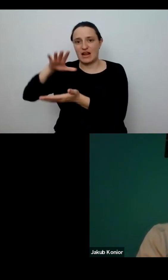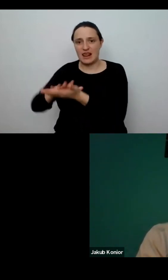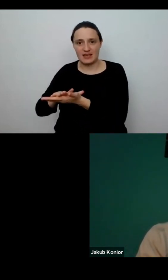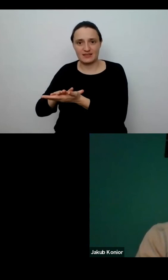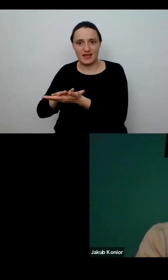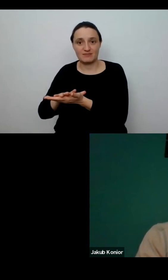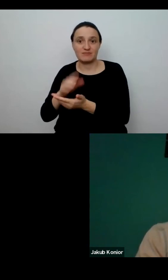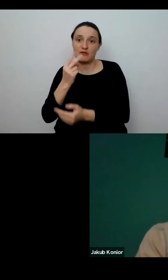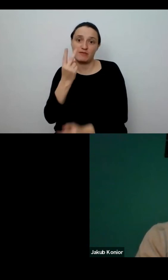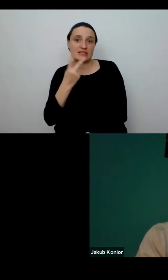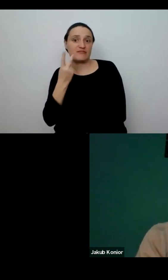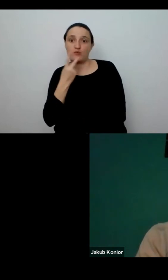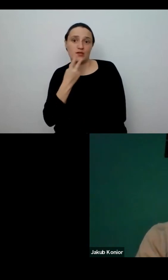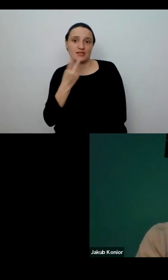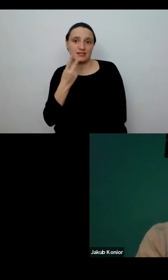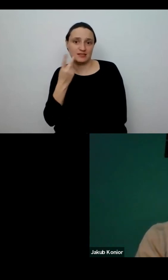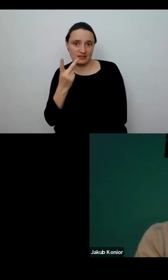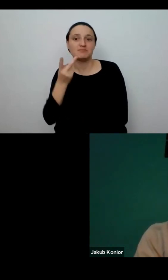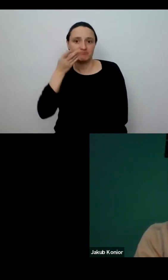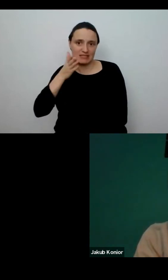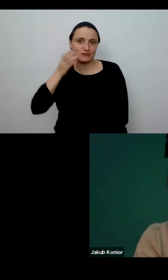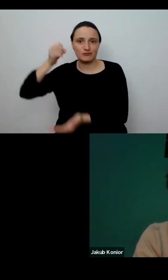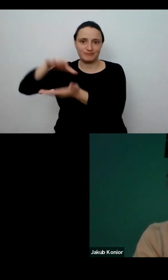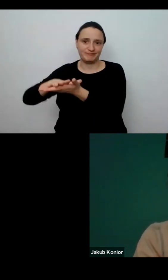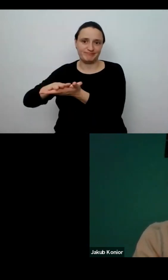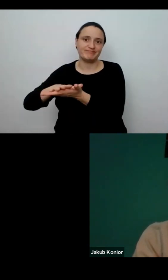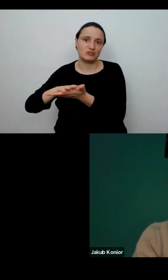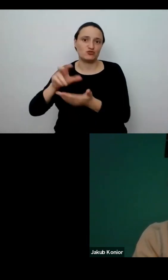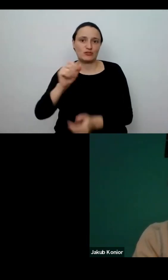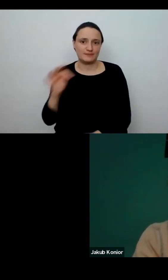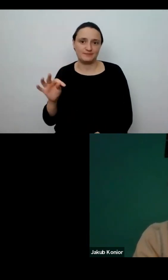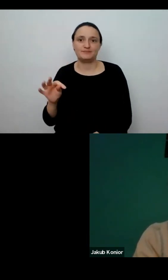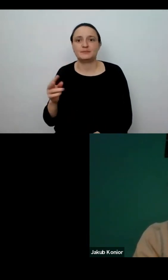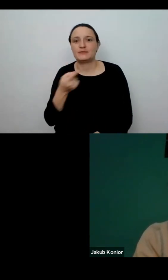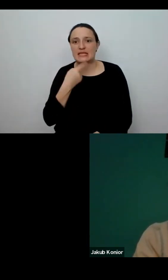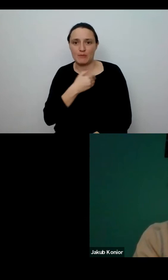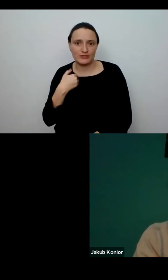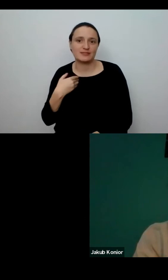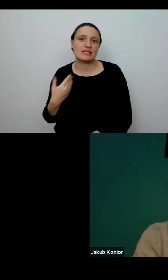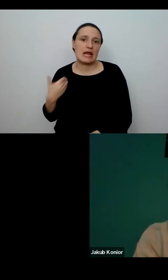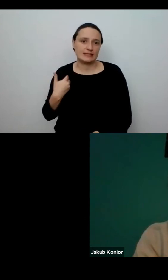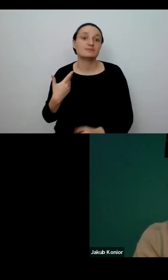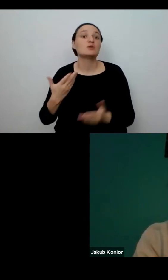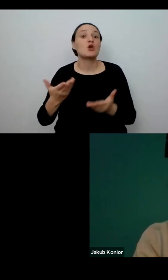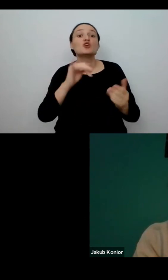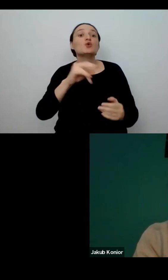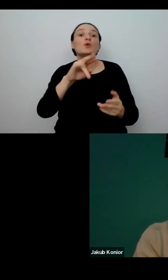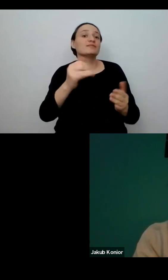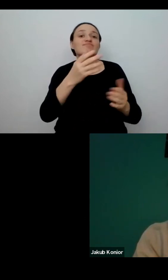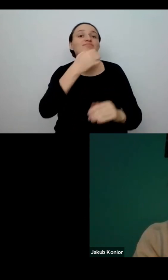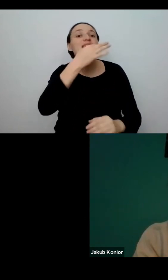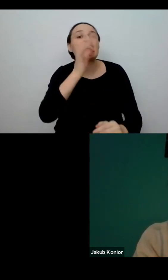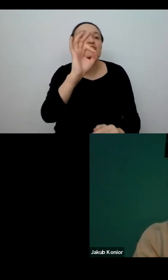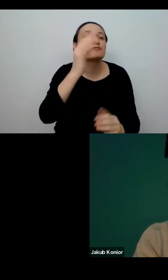Polish. So Jurij, please go on. Okay, so